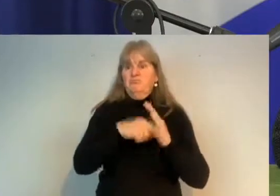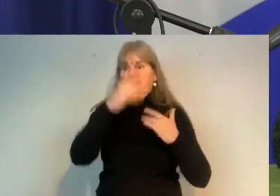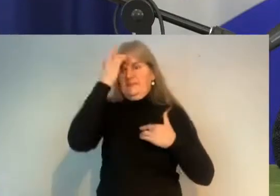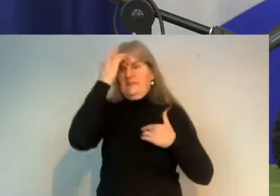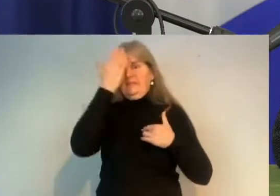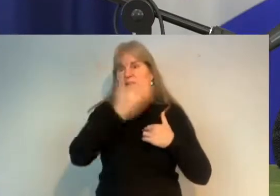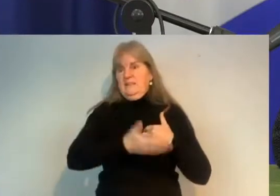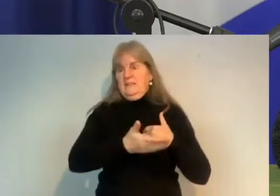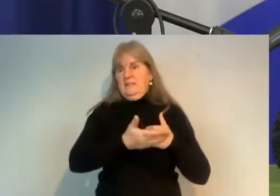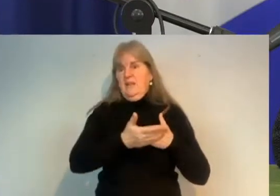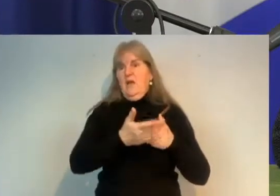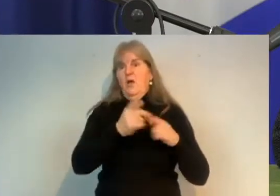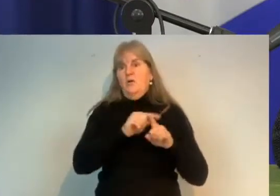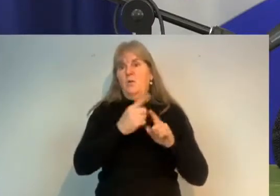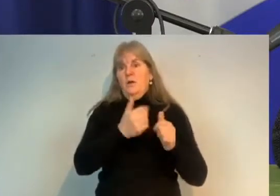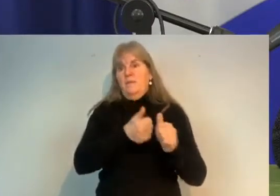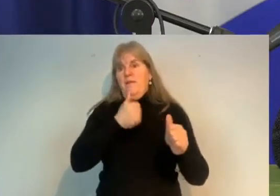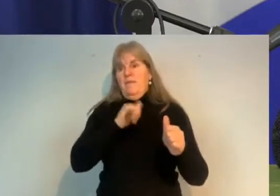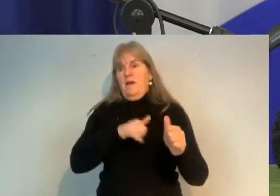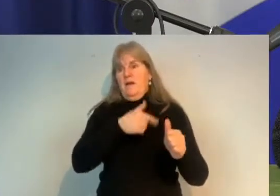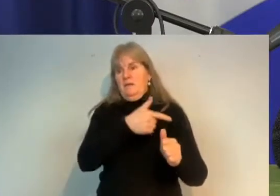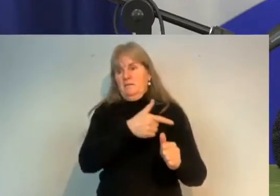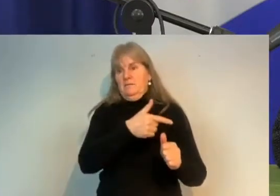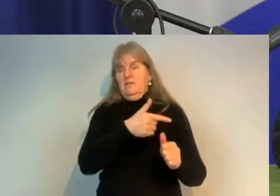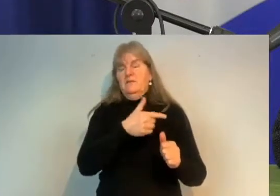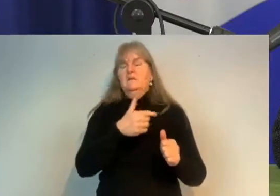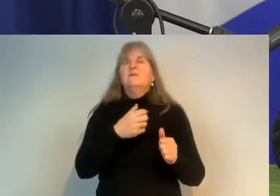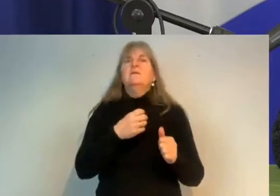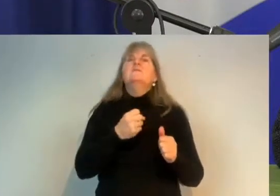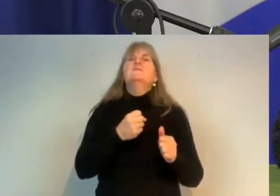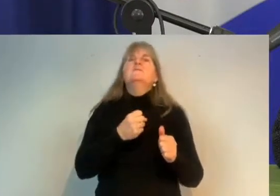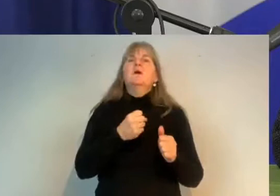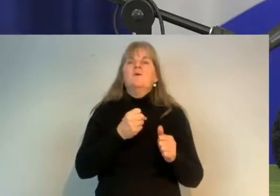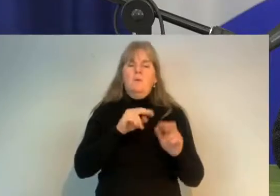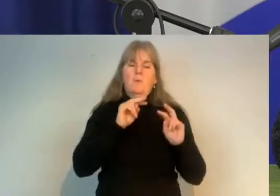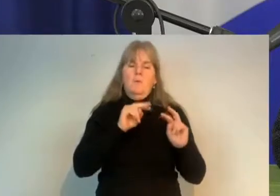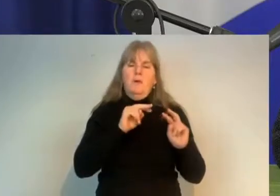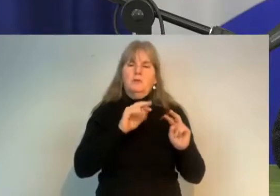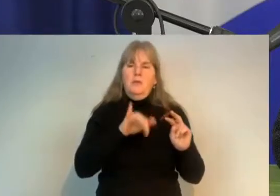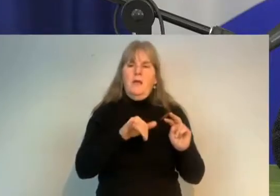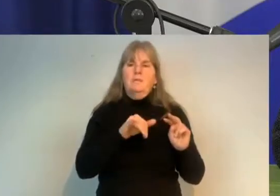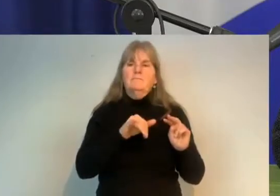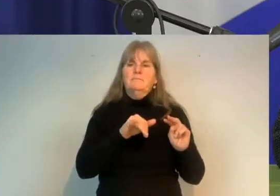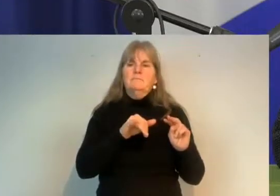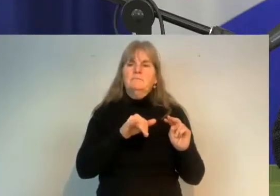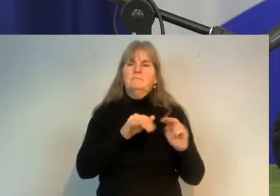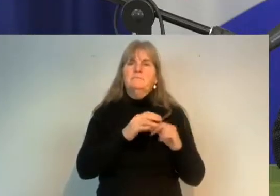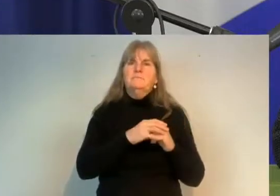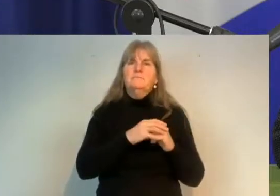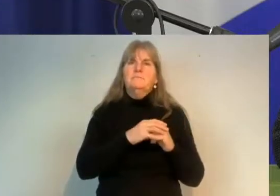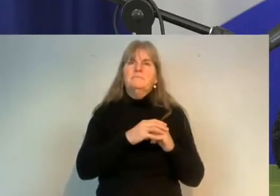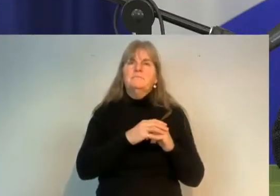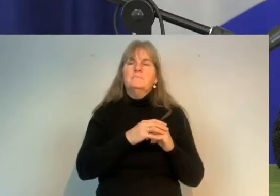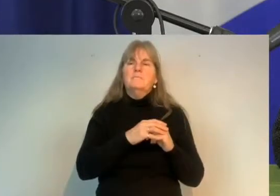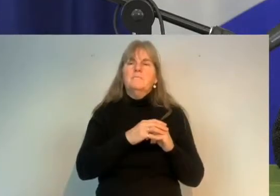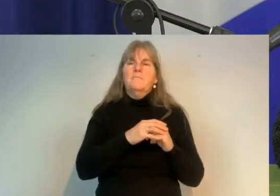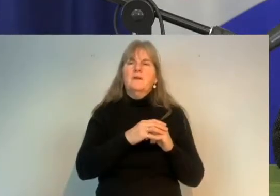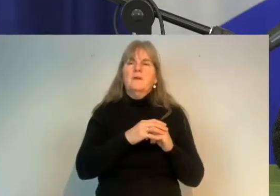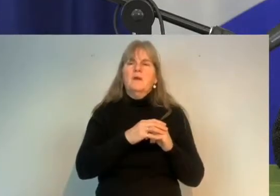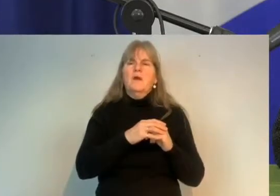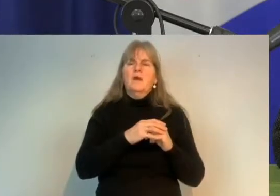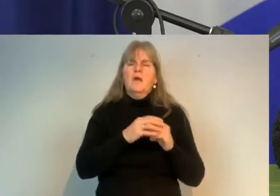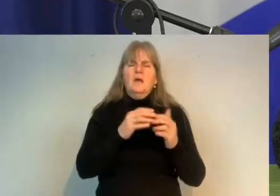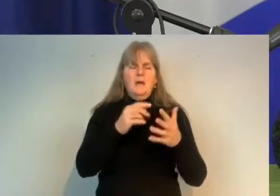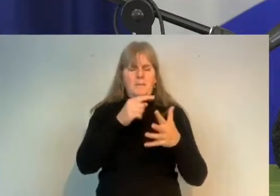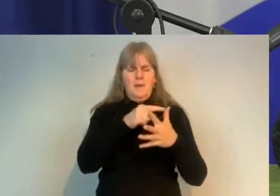prevent. So we will be following that as well. And all of these indicators